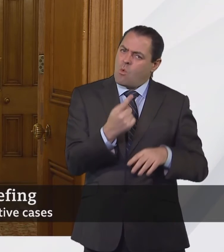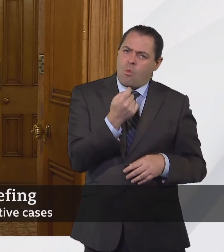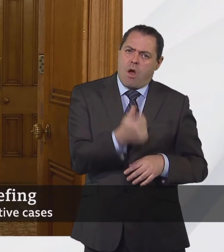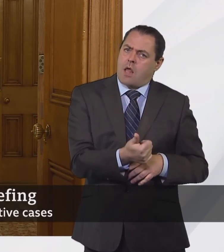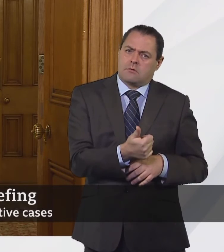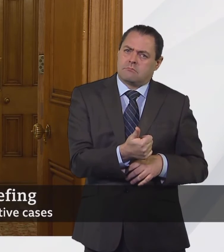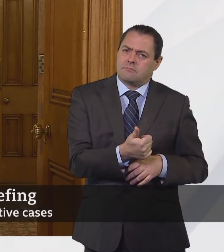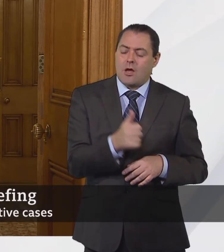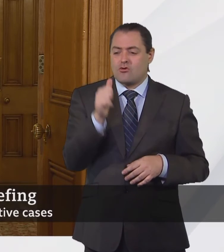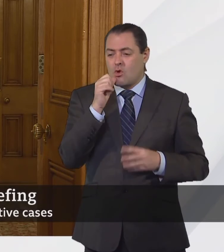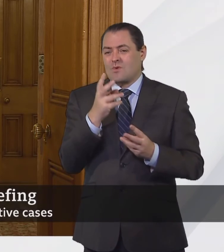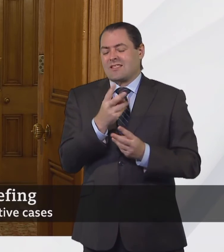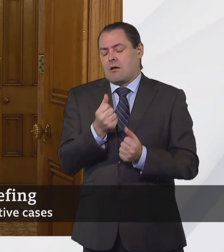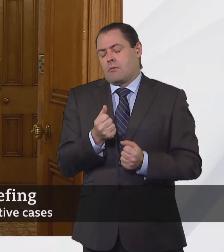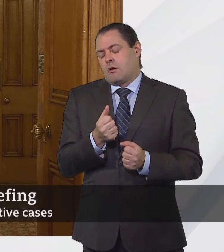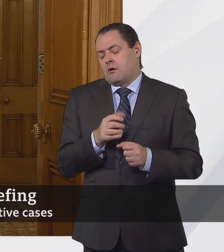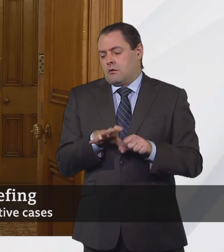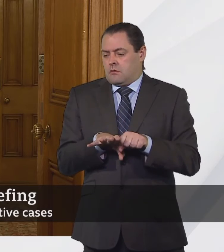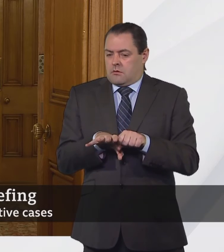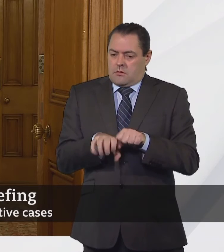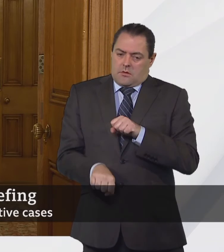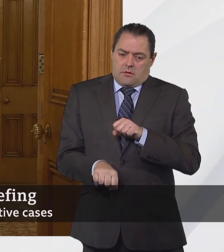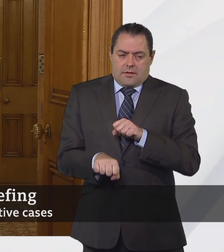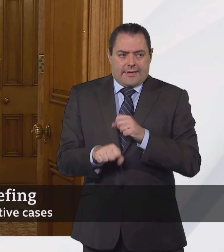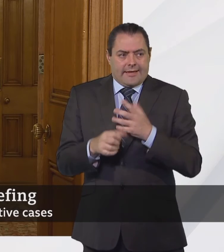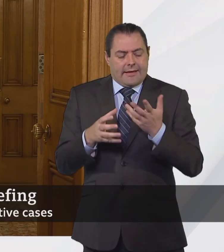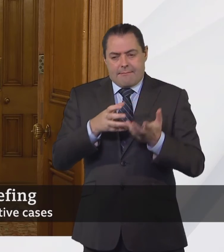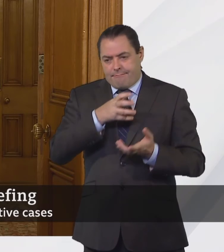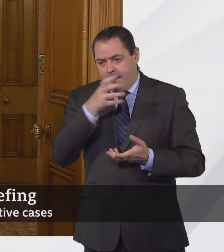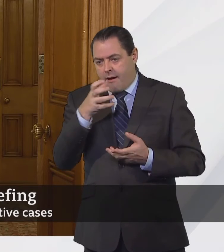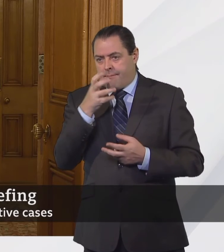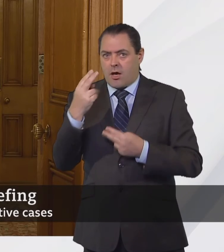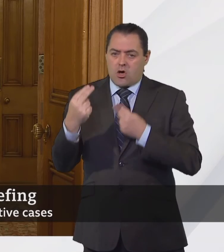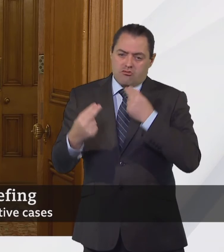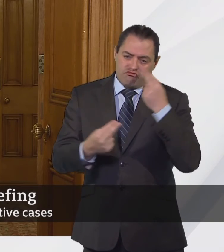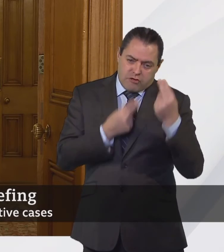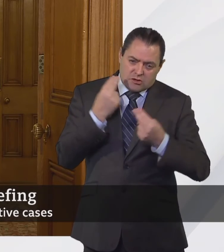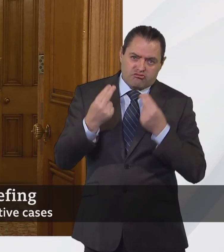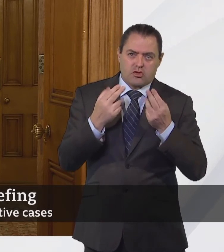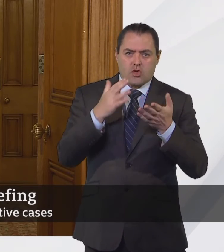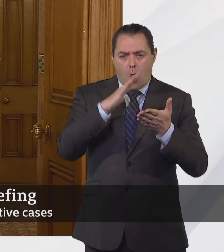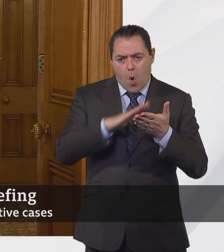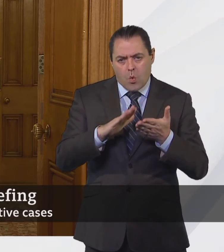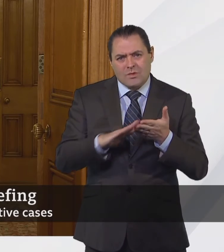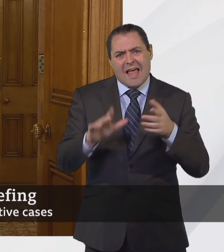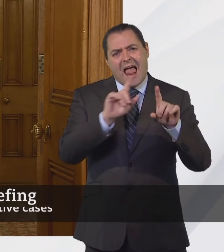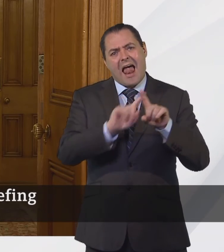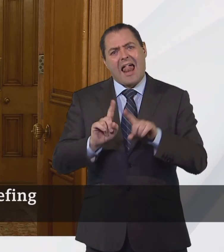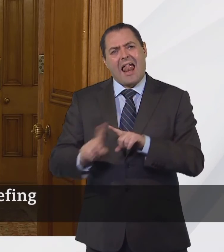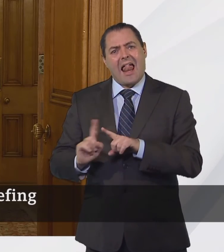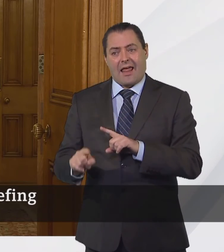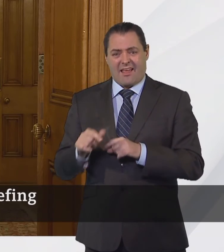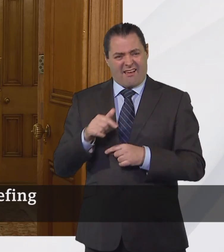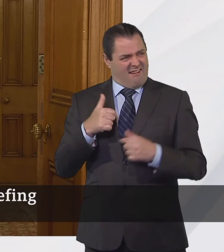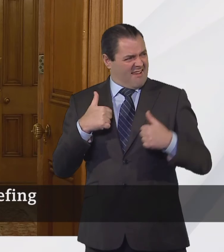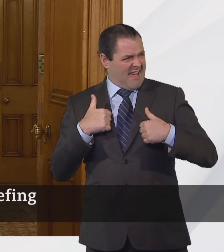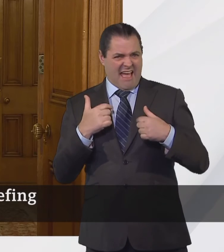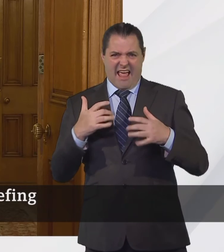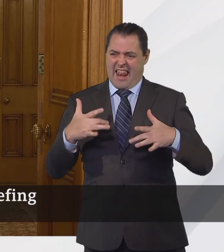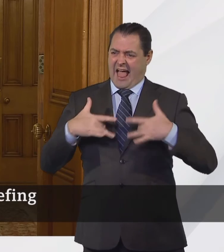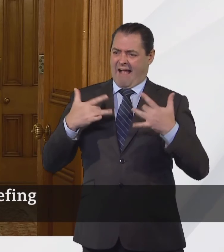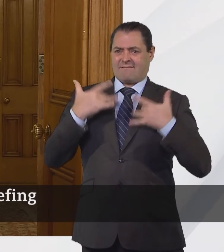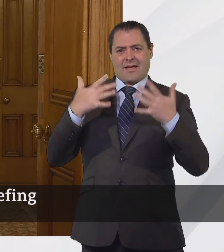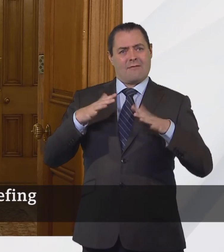vital hospitality sector, our pubs, our restaurants, our hotels, in so many ways the soul of